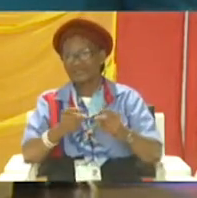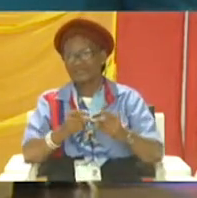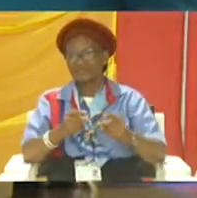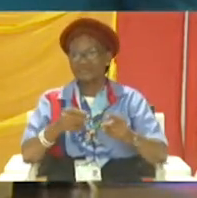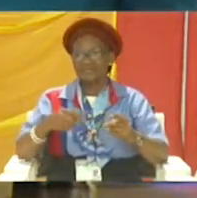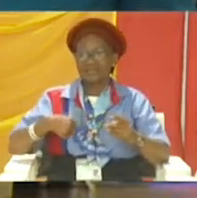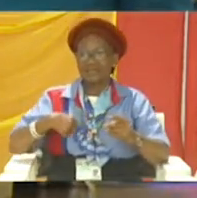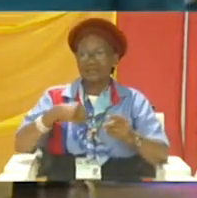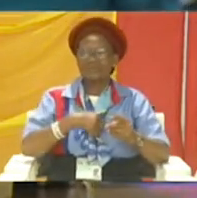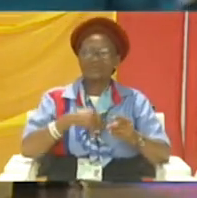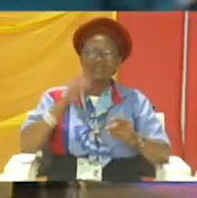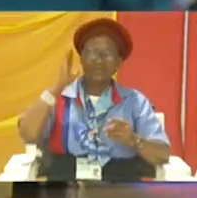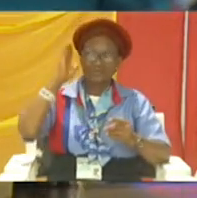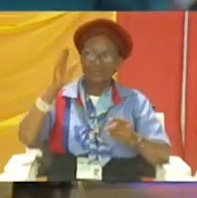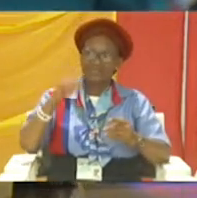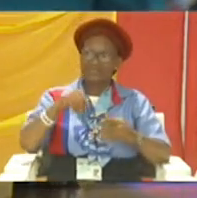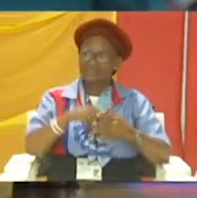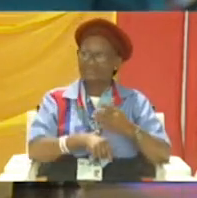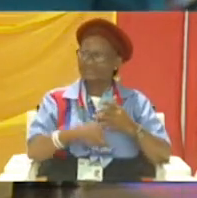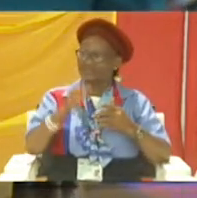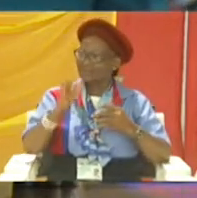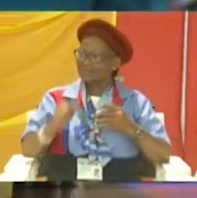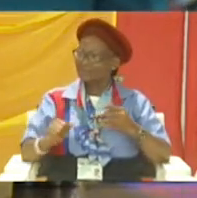we will deeply appreciate it.